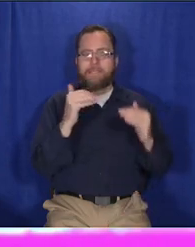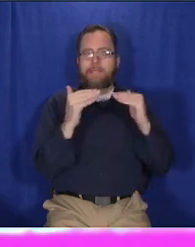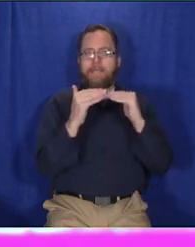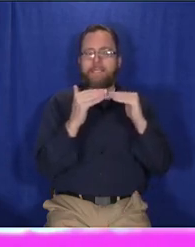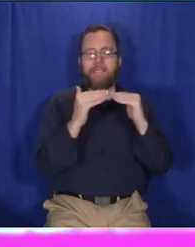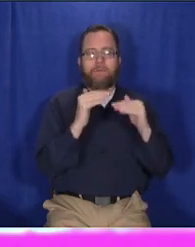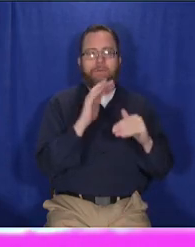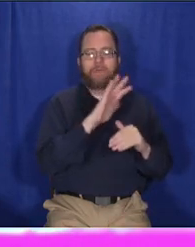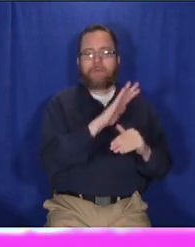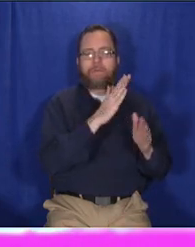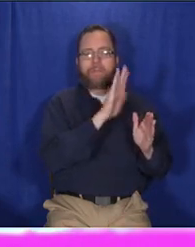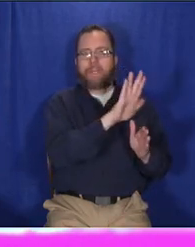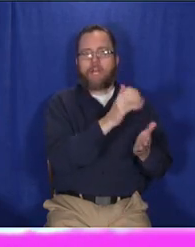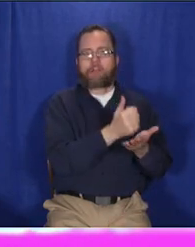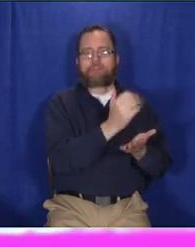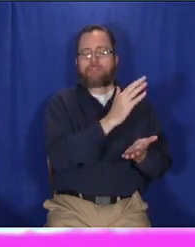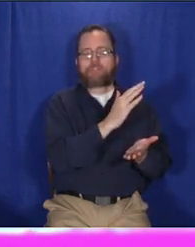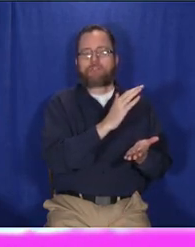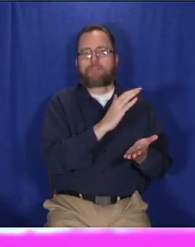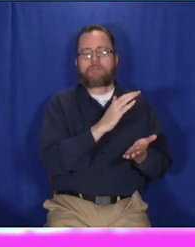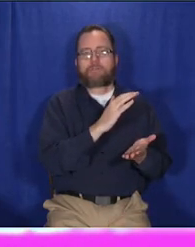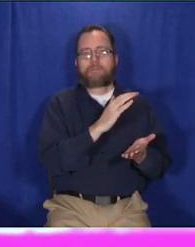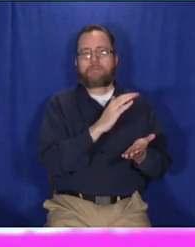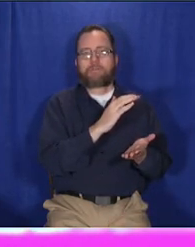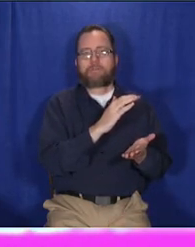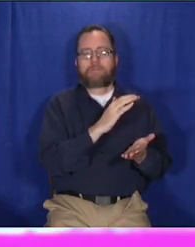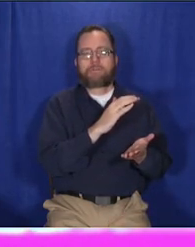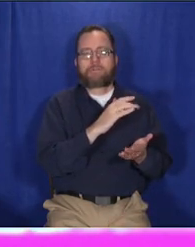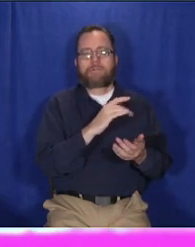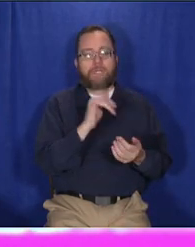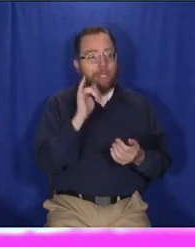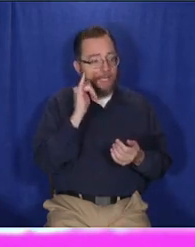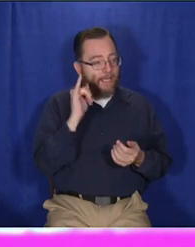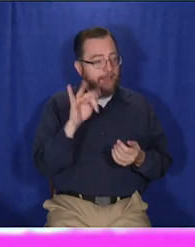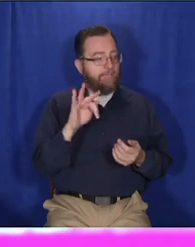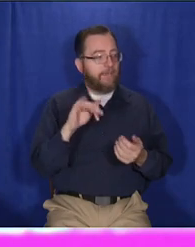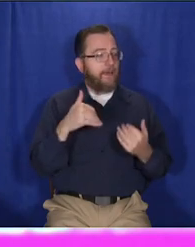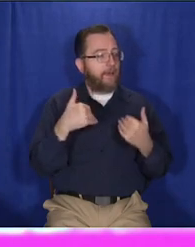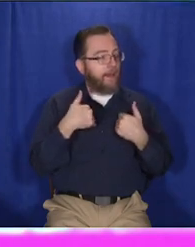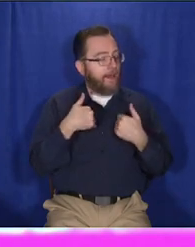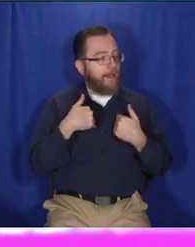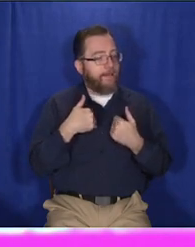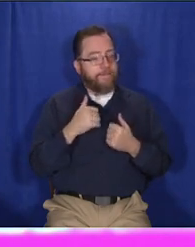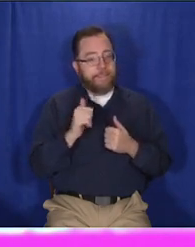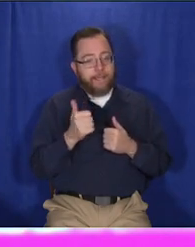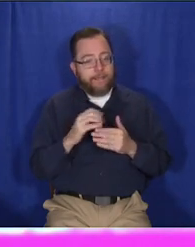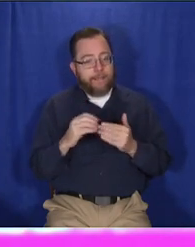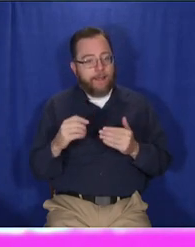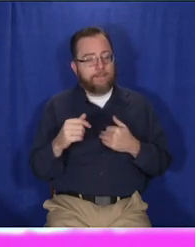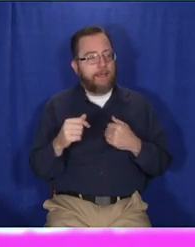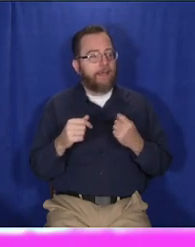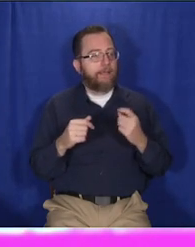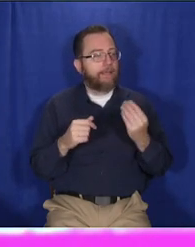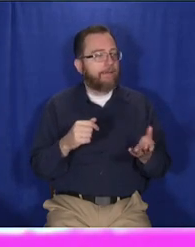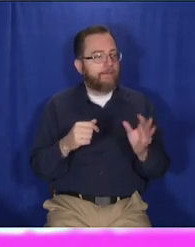with, all of his riches in glory. There is no recession in the economy of